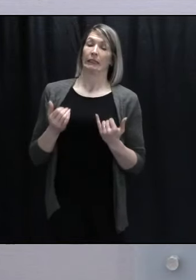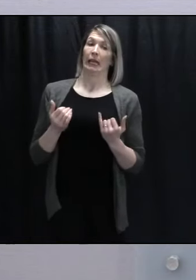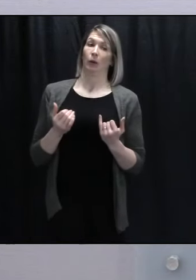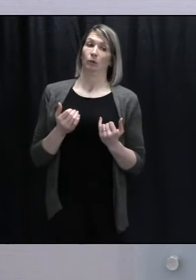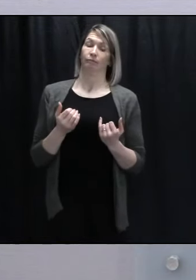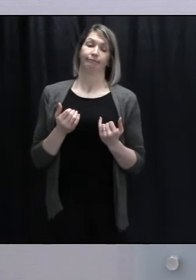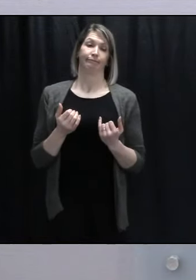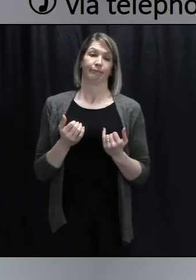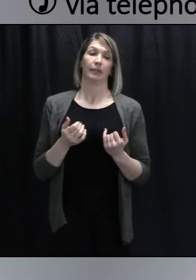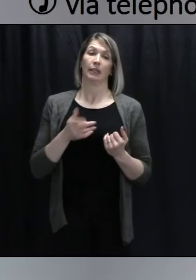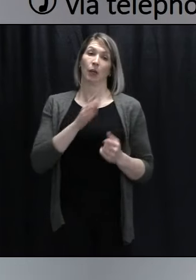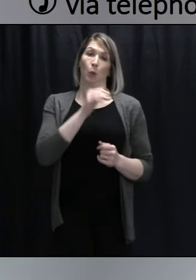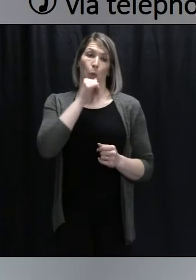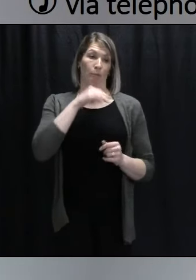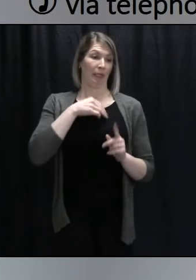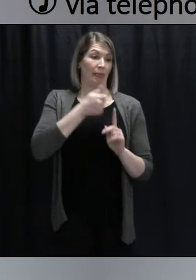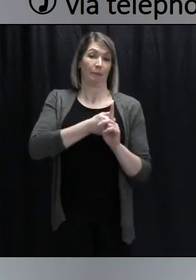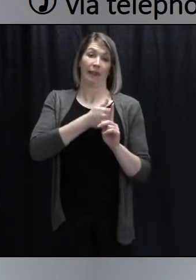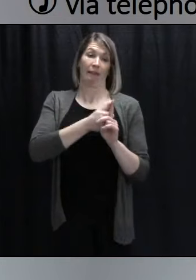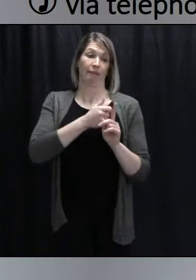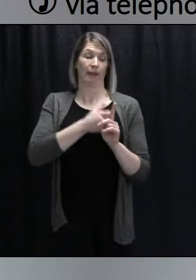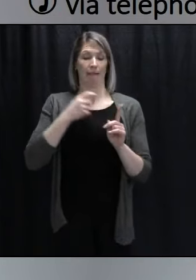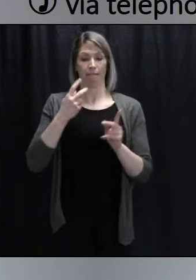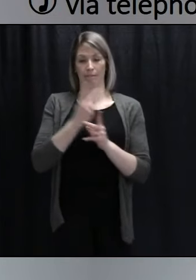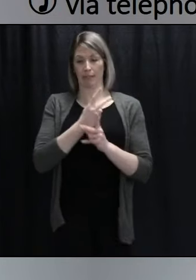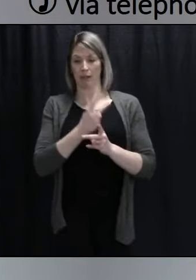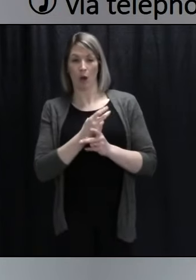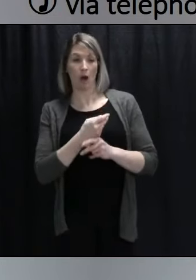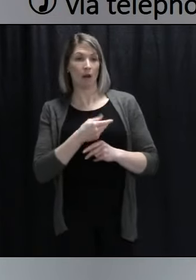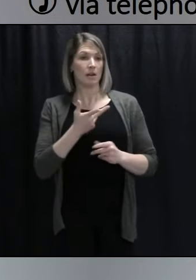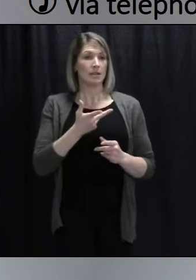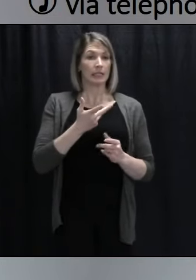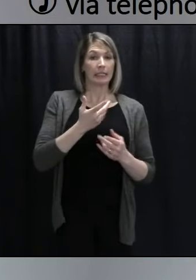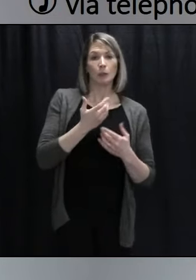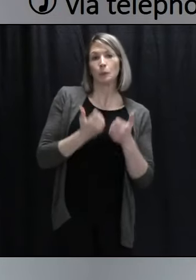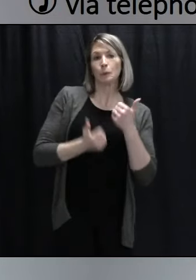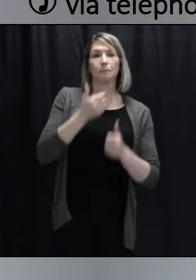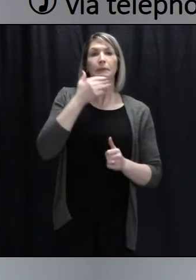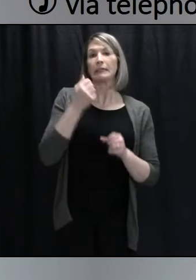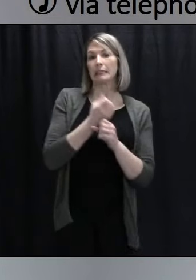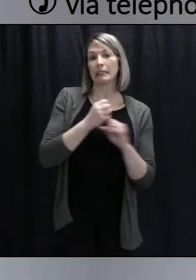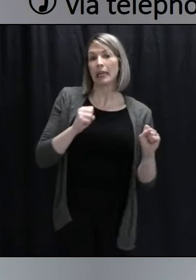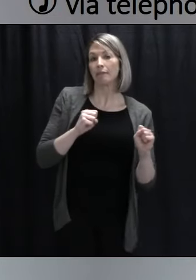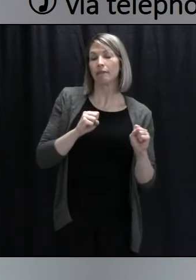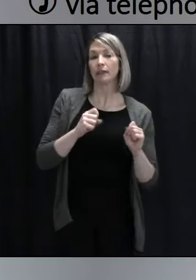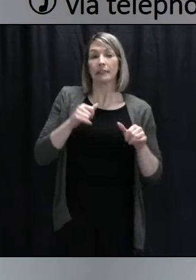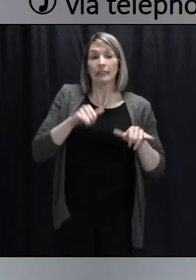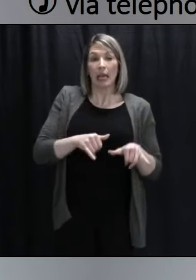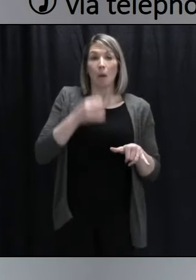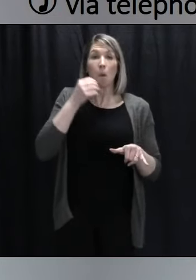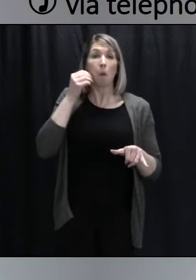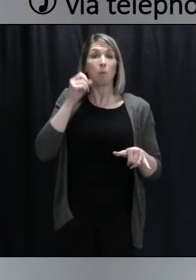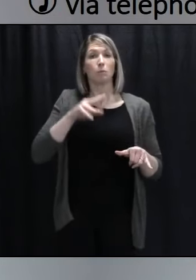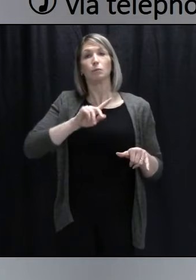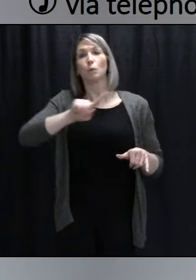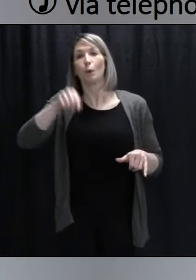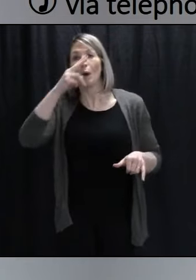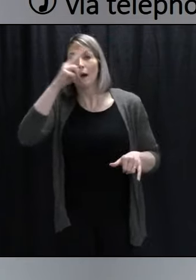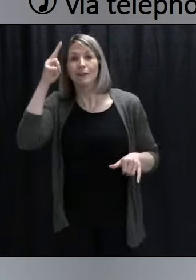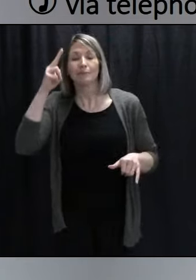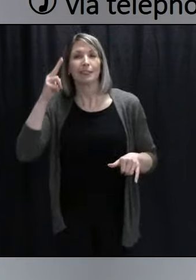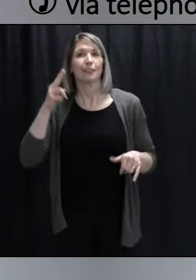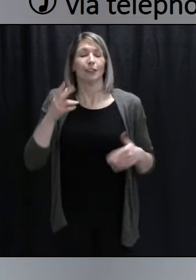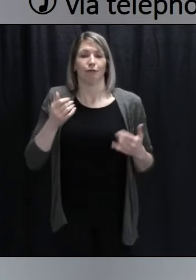the infrastructure set up for home deliveries. That was something that was on the horizon distantly